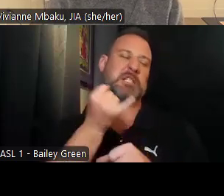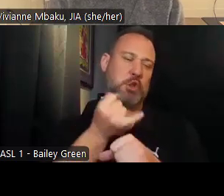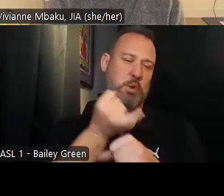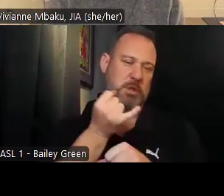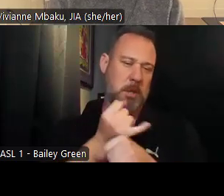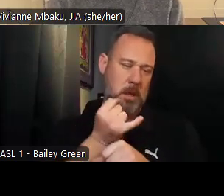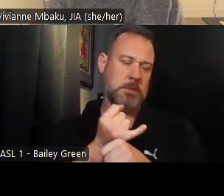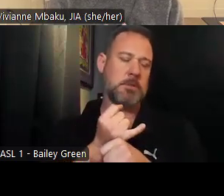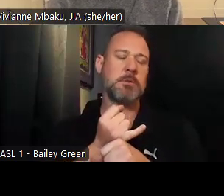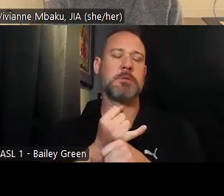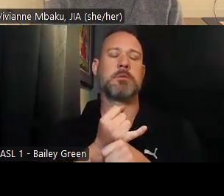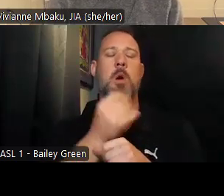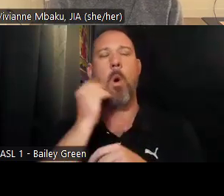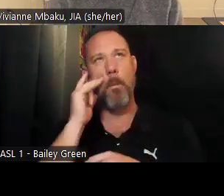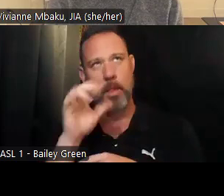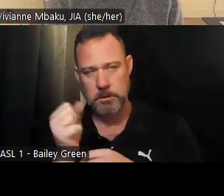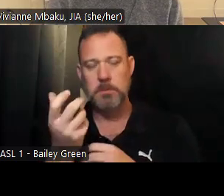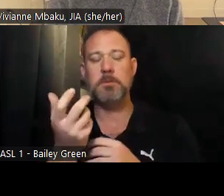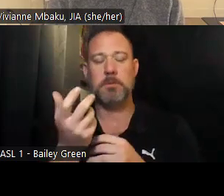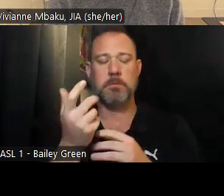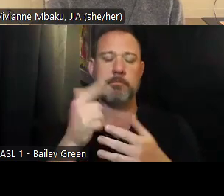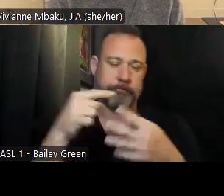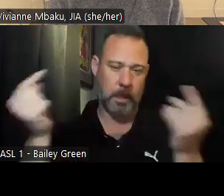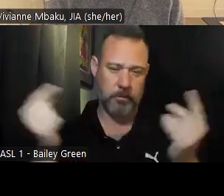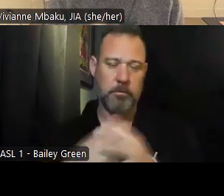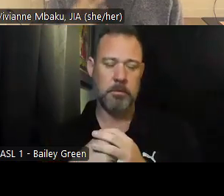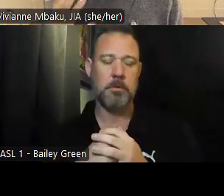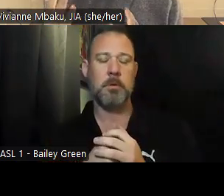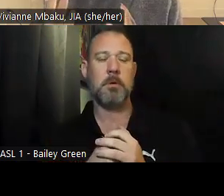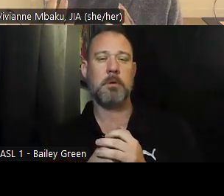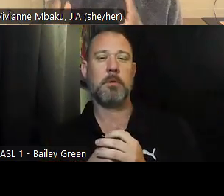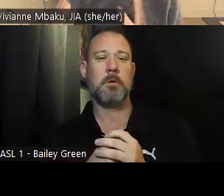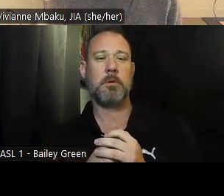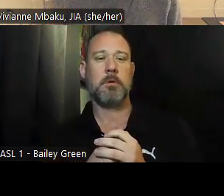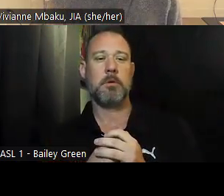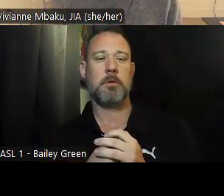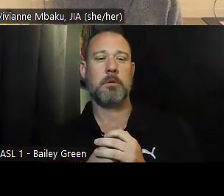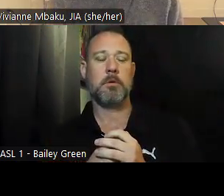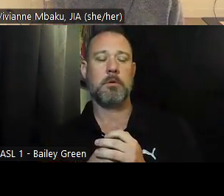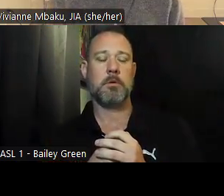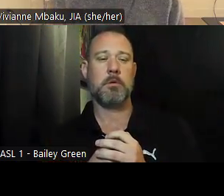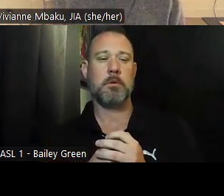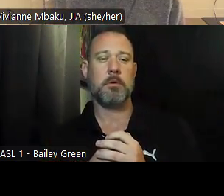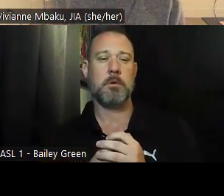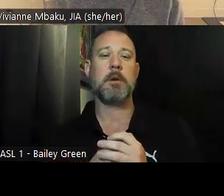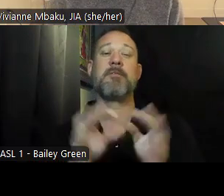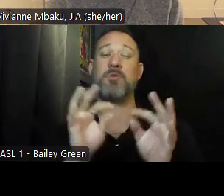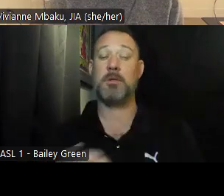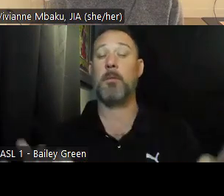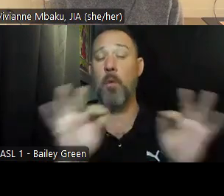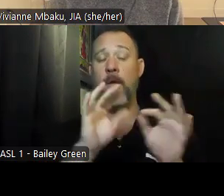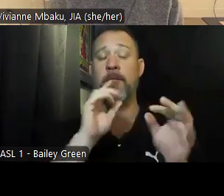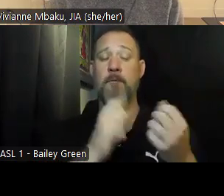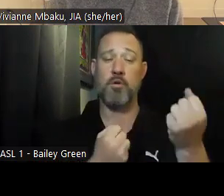institutionalization, homelessness, etc. So of importance for elder justice